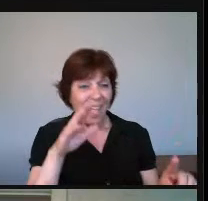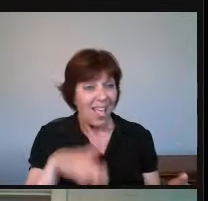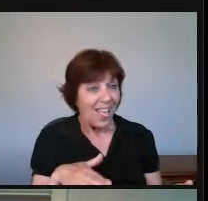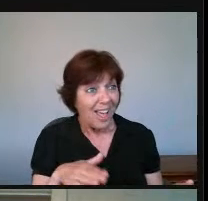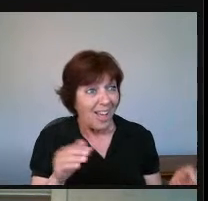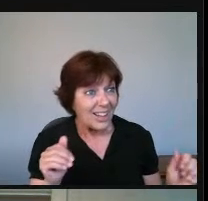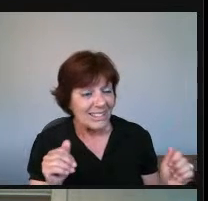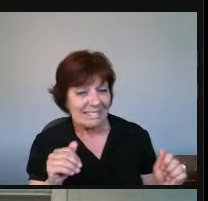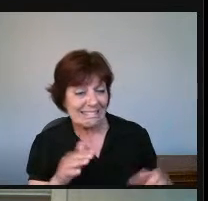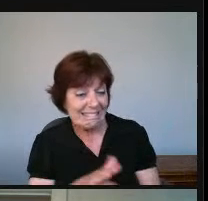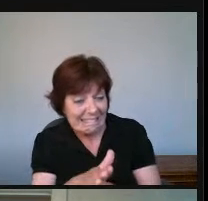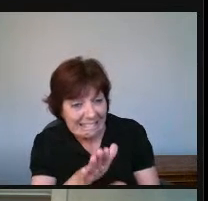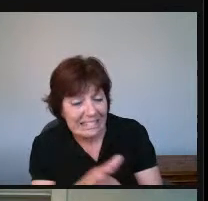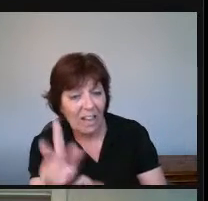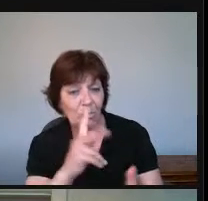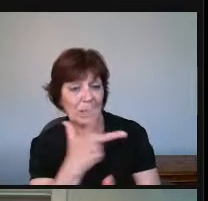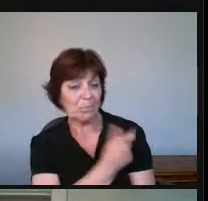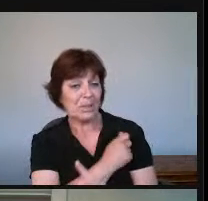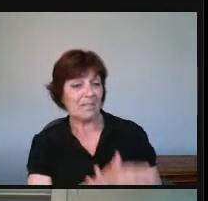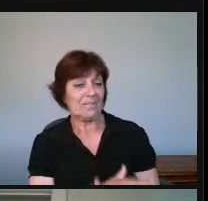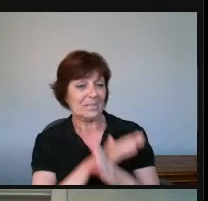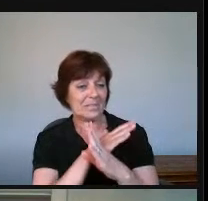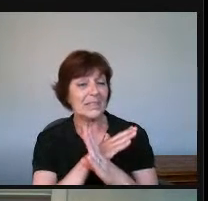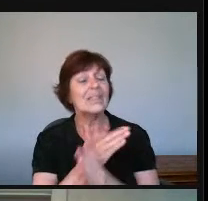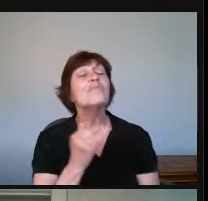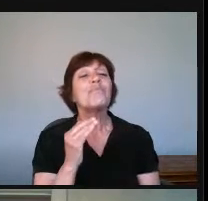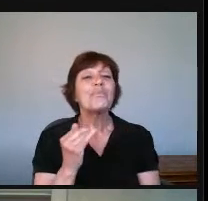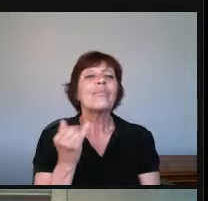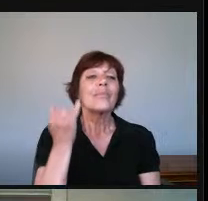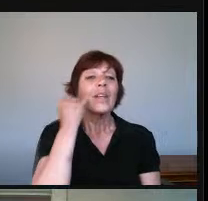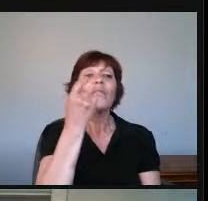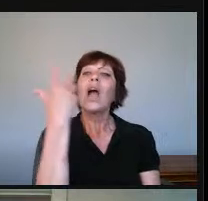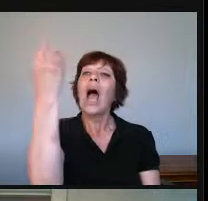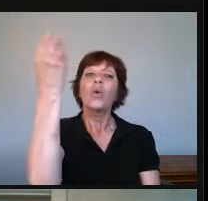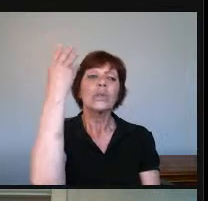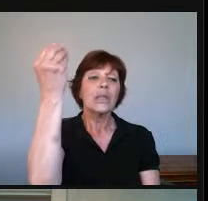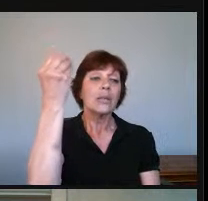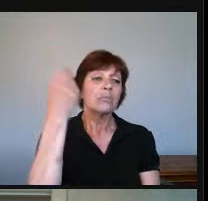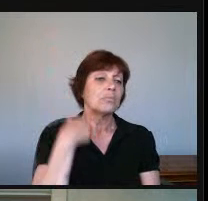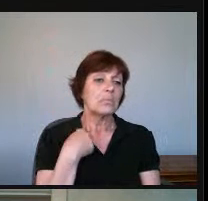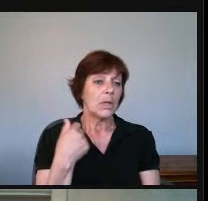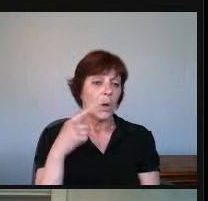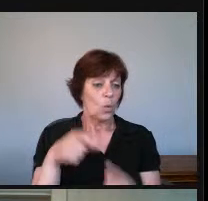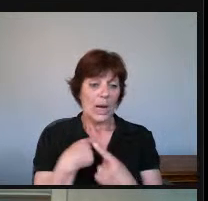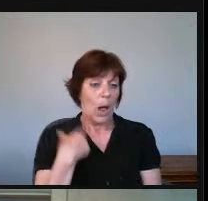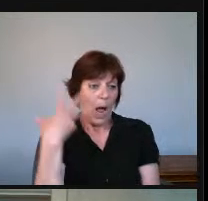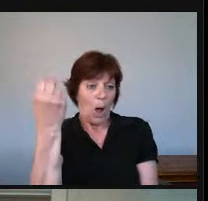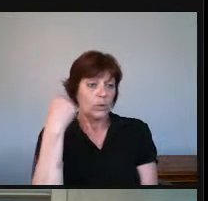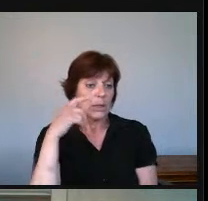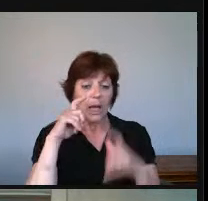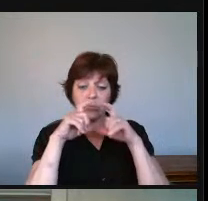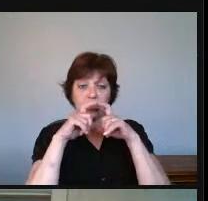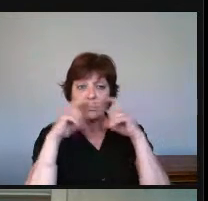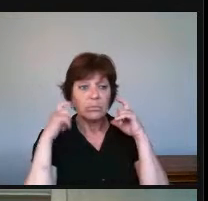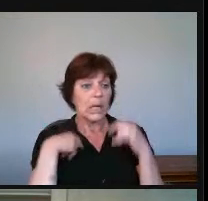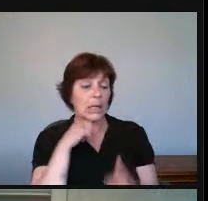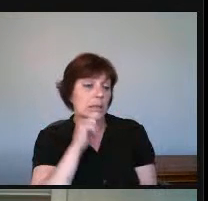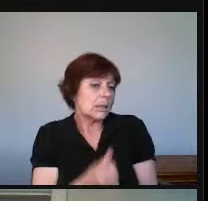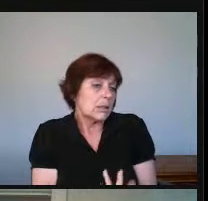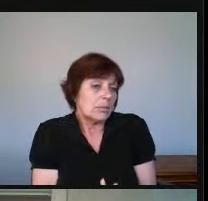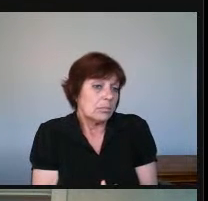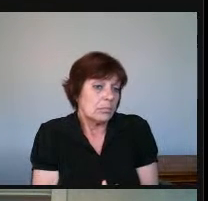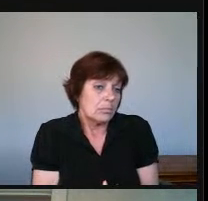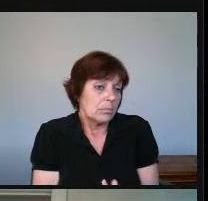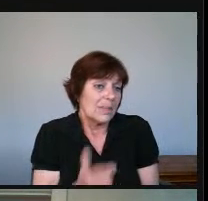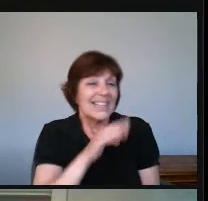herd immunity. So if you outdoors, I never wore a mask outdoors. I was never